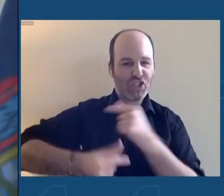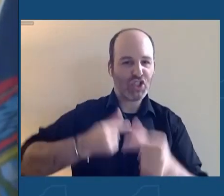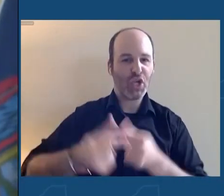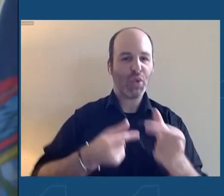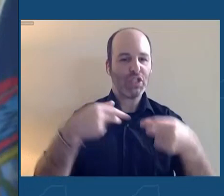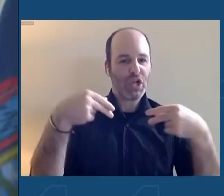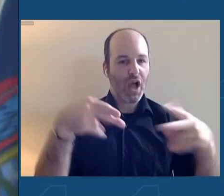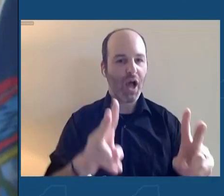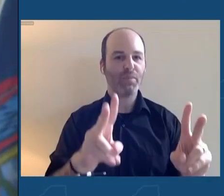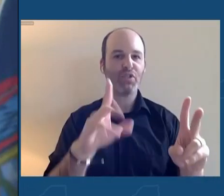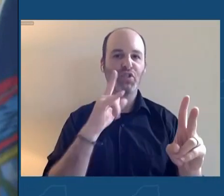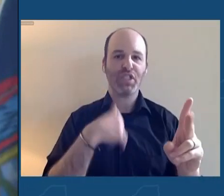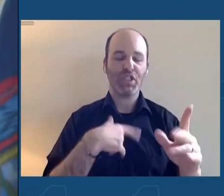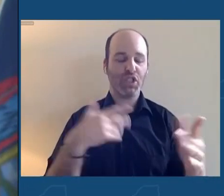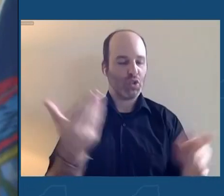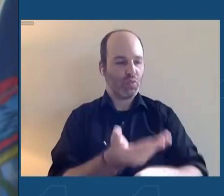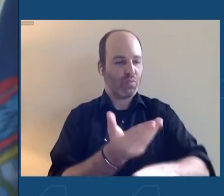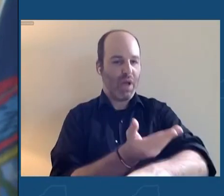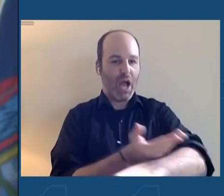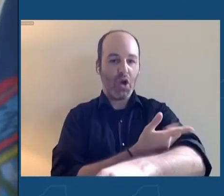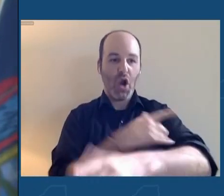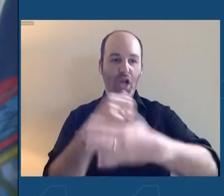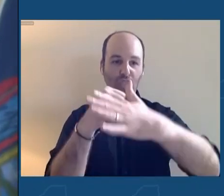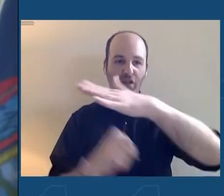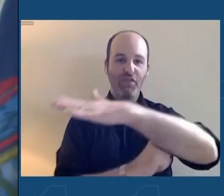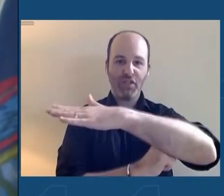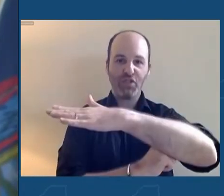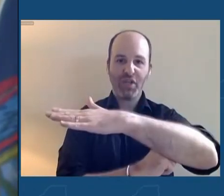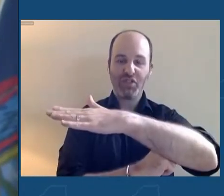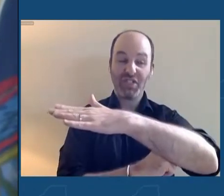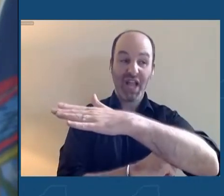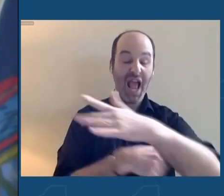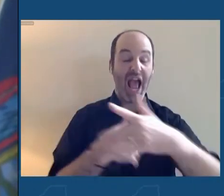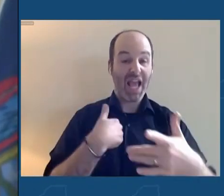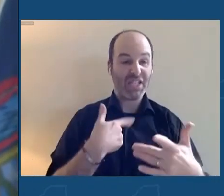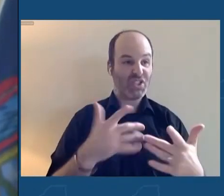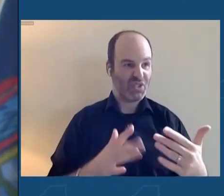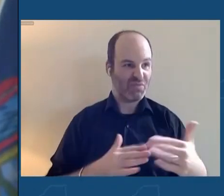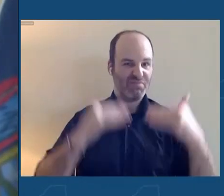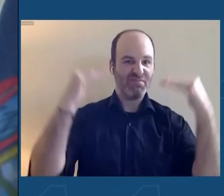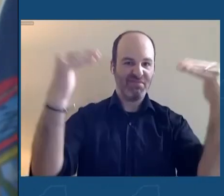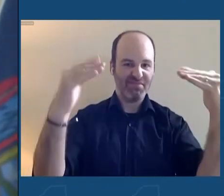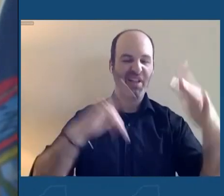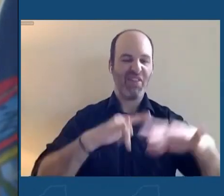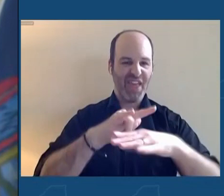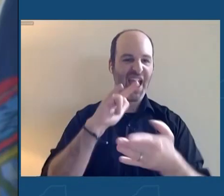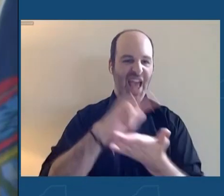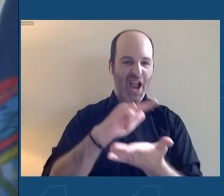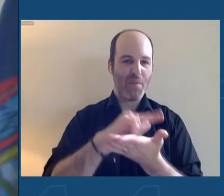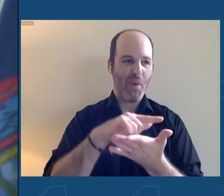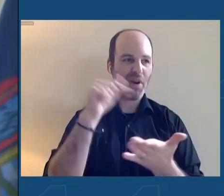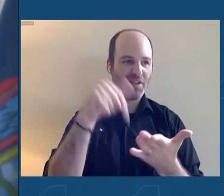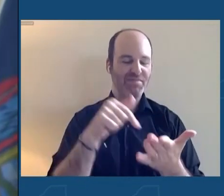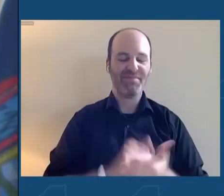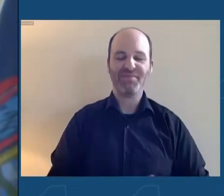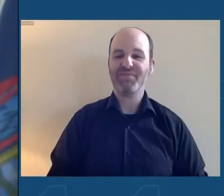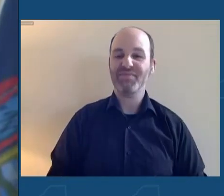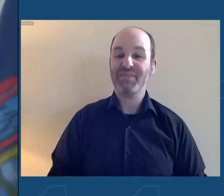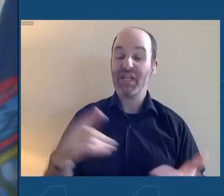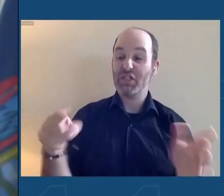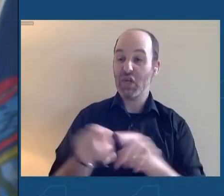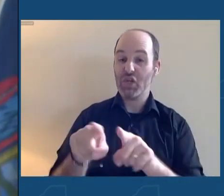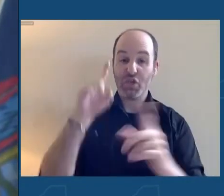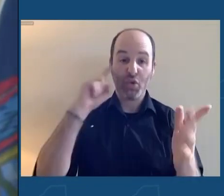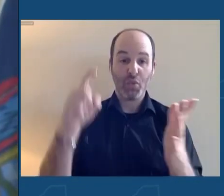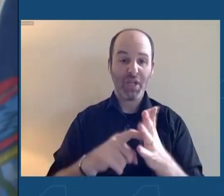to modernize our infrastructure and to take this airport to the next level. It's also a recognition of the critical role